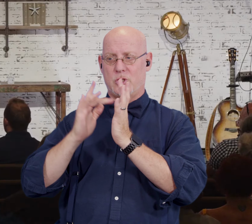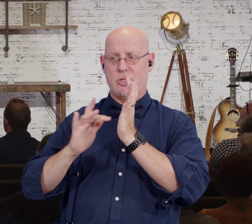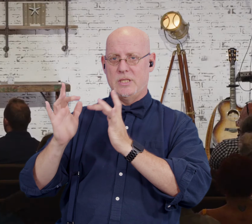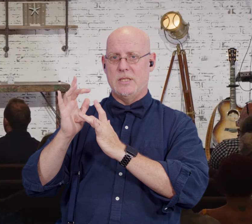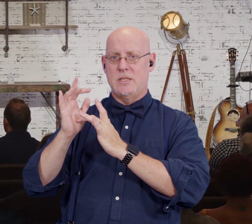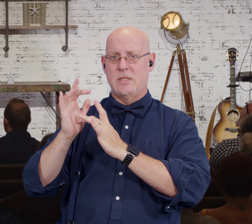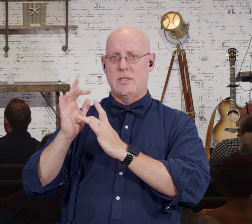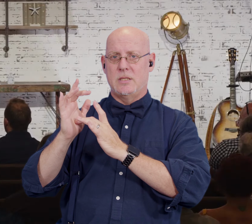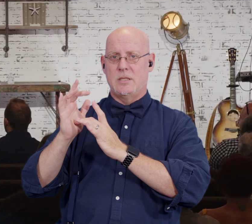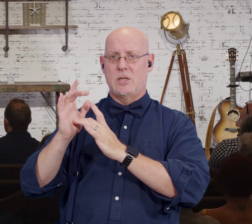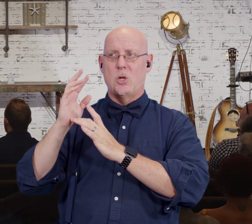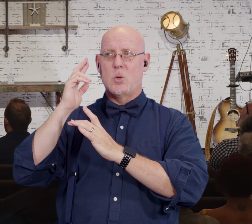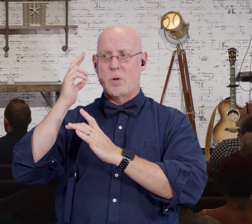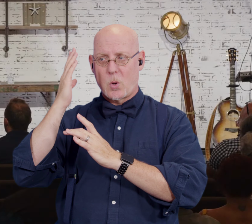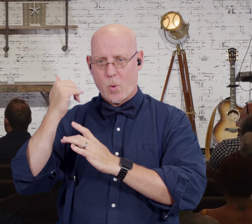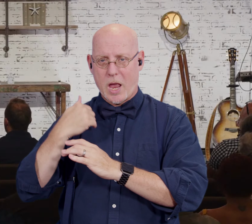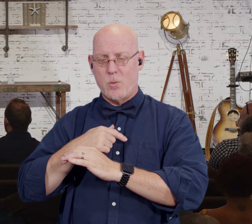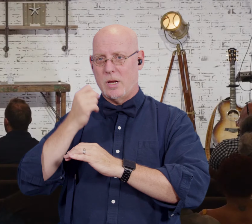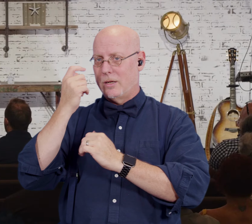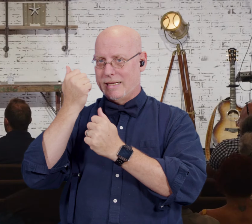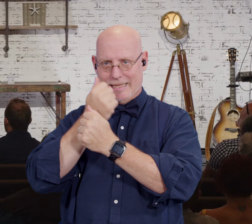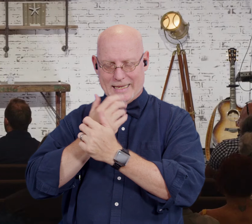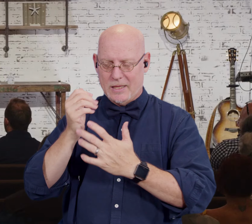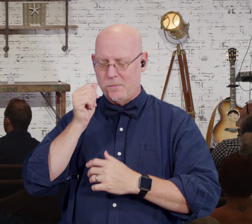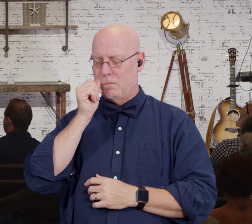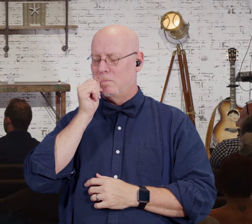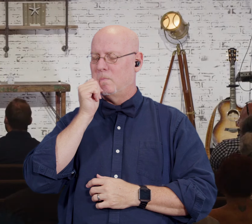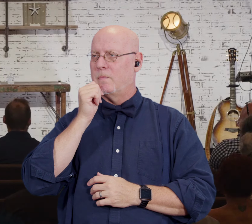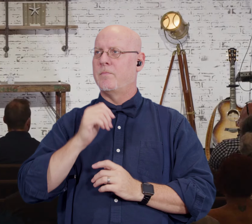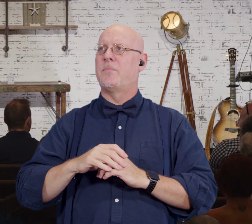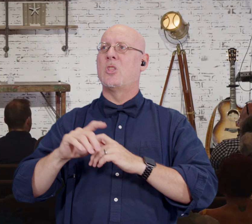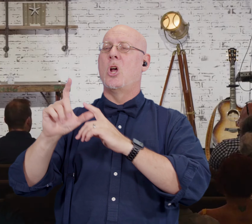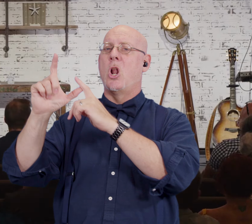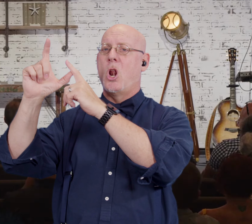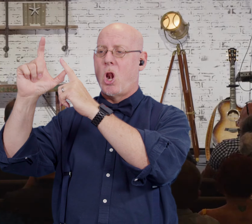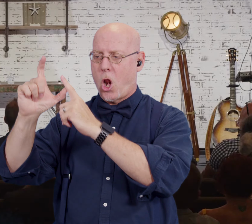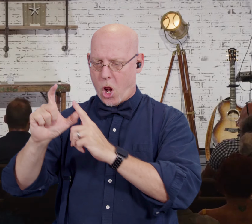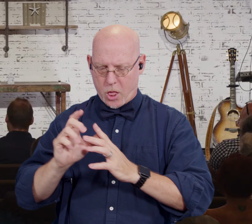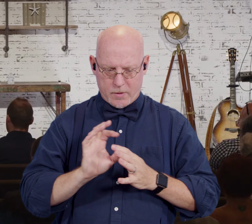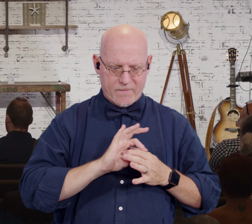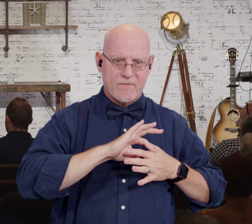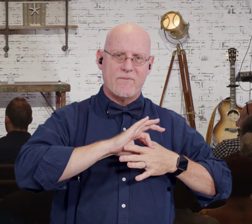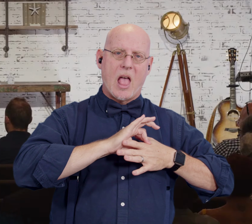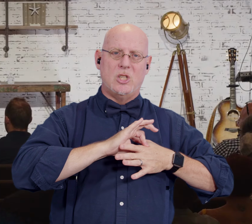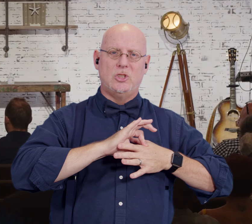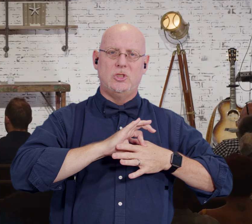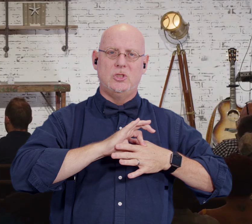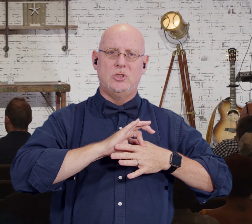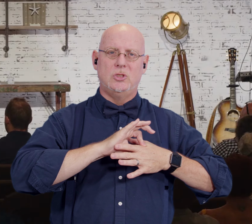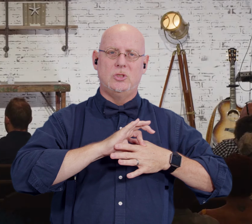is the reason why we understand anything. The logos became flesh